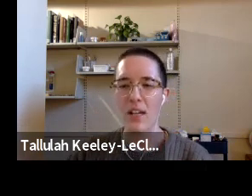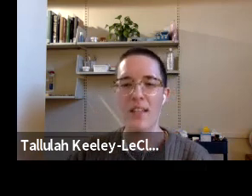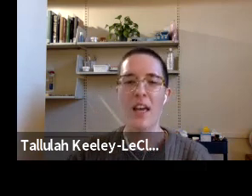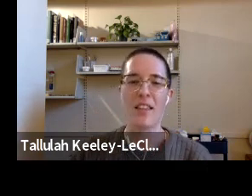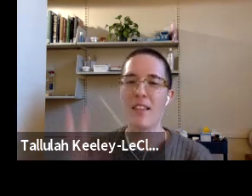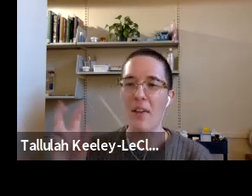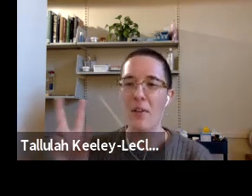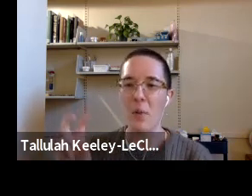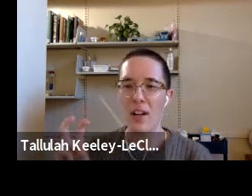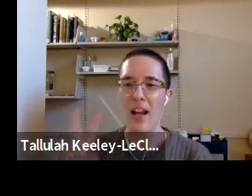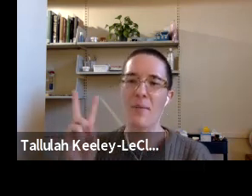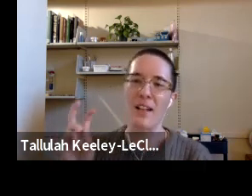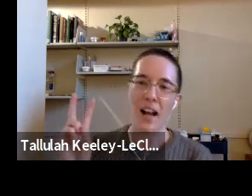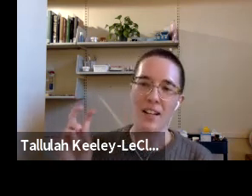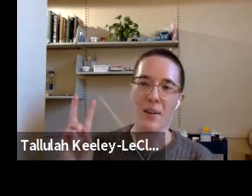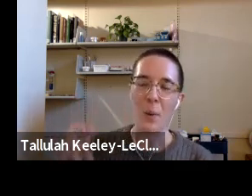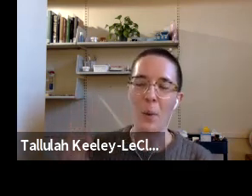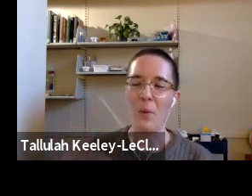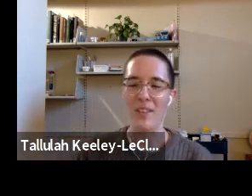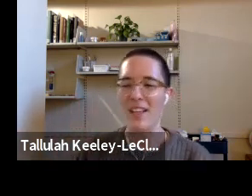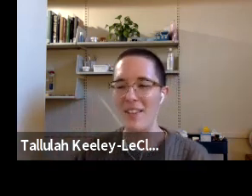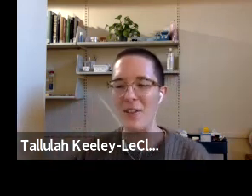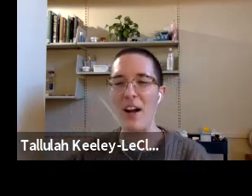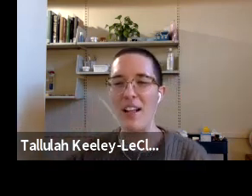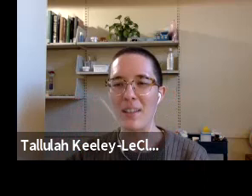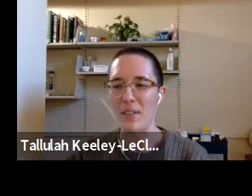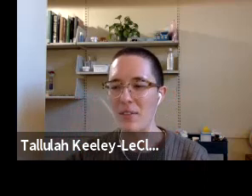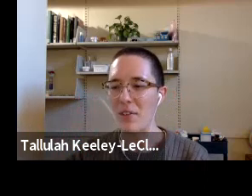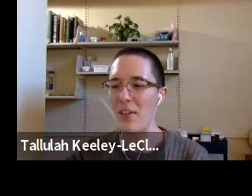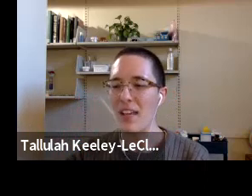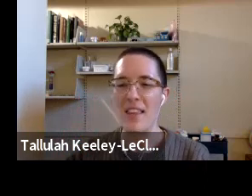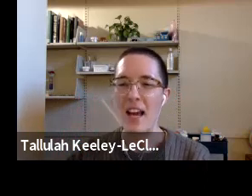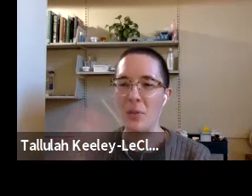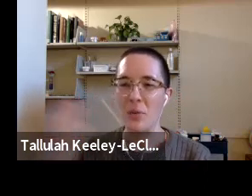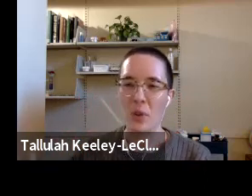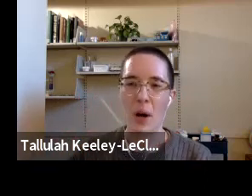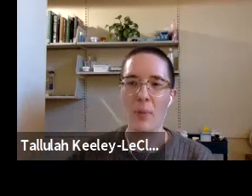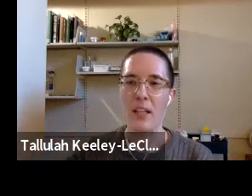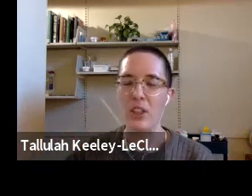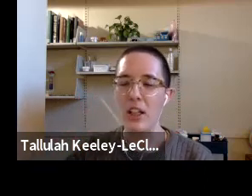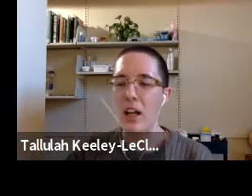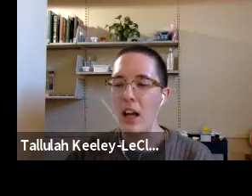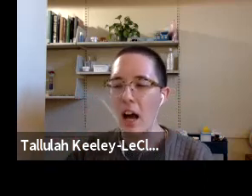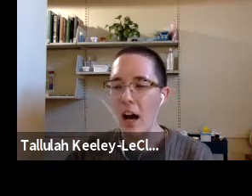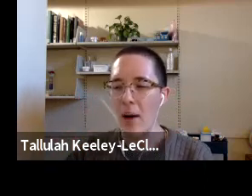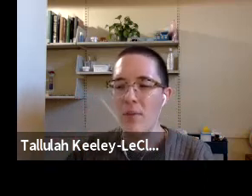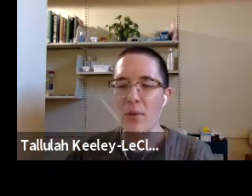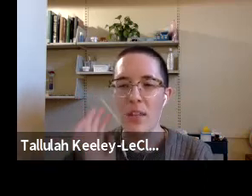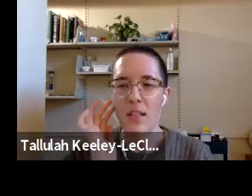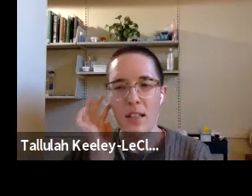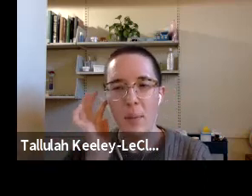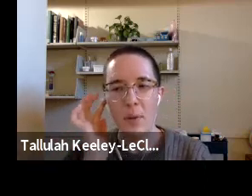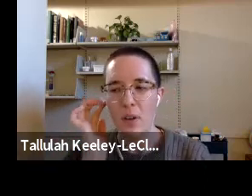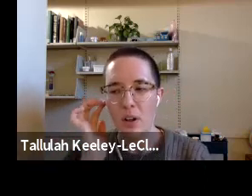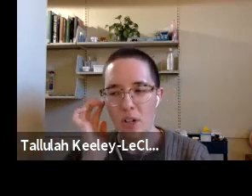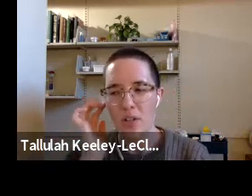this series, this everyone and mankind as a whole is not exemplative of the actual full population. So